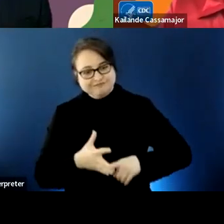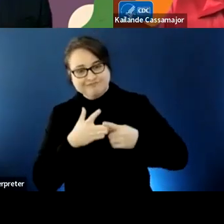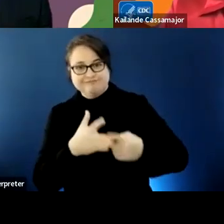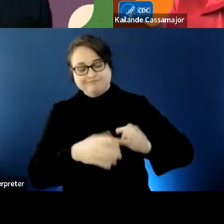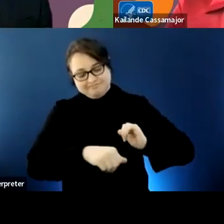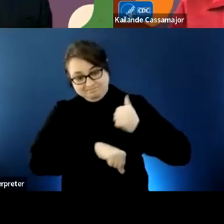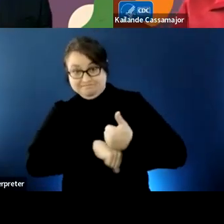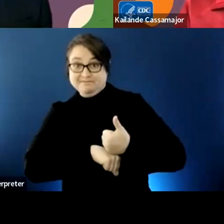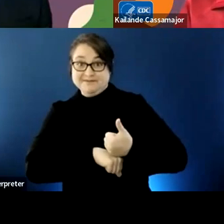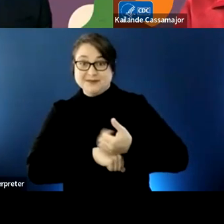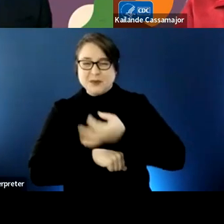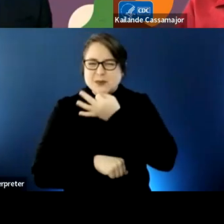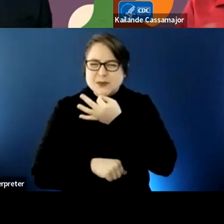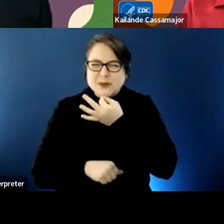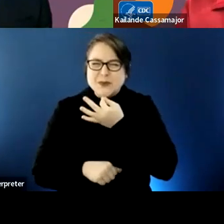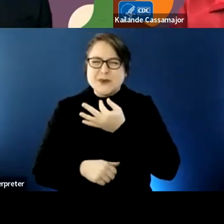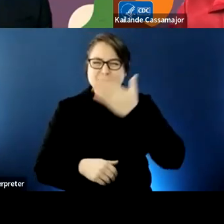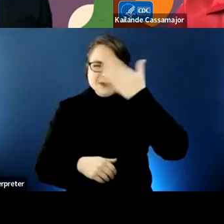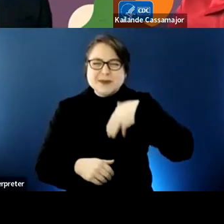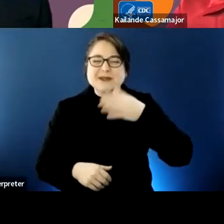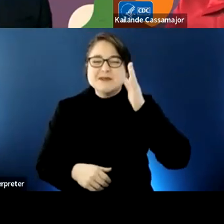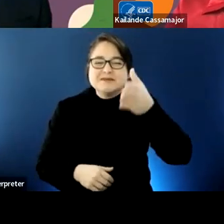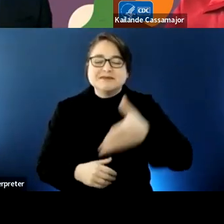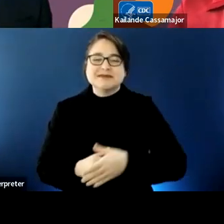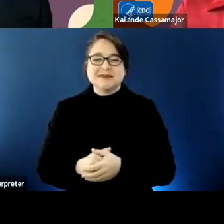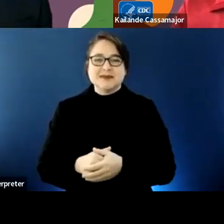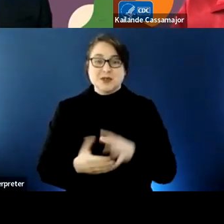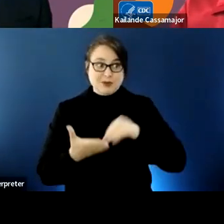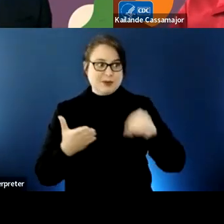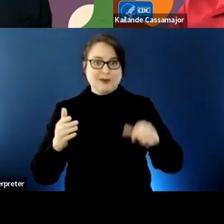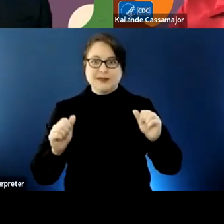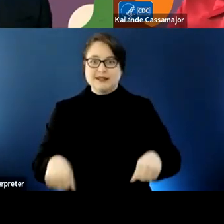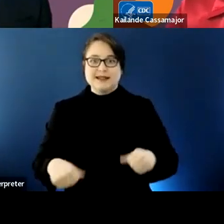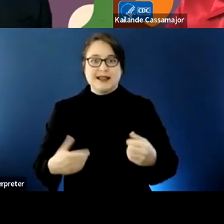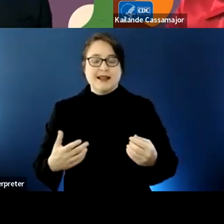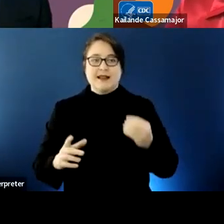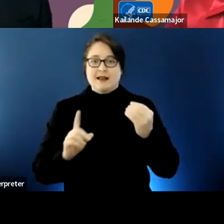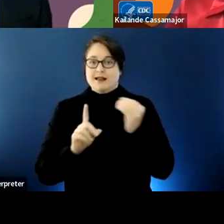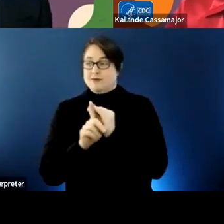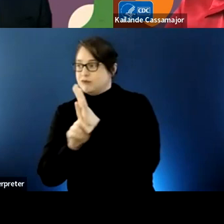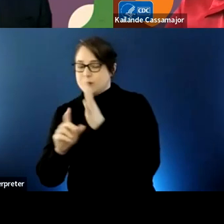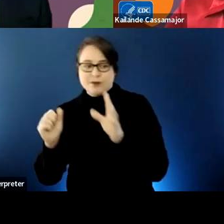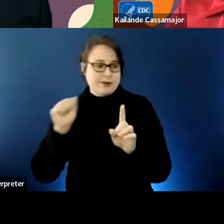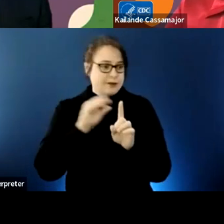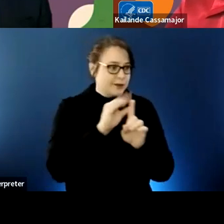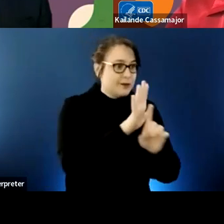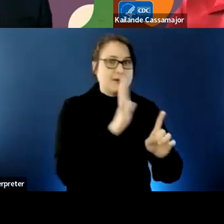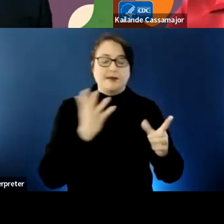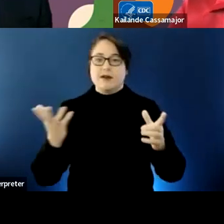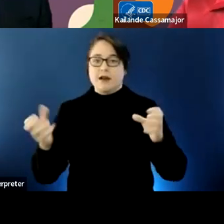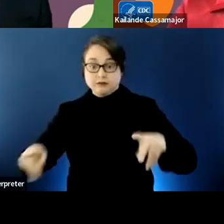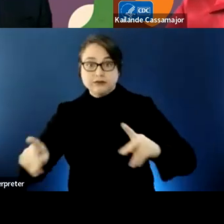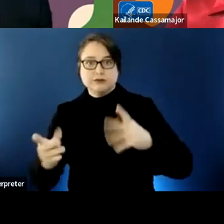that students are able to be exposed and are able to come into these opportunities that the